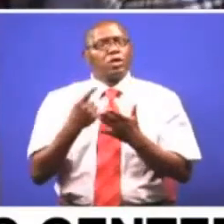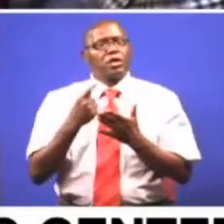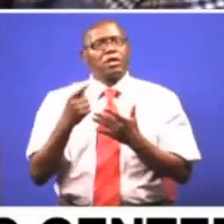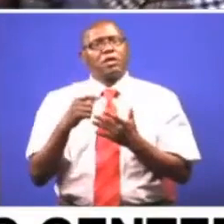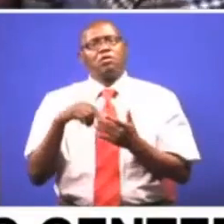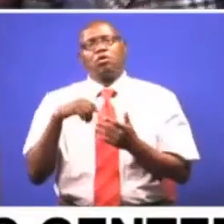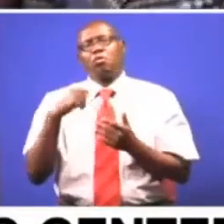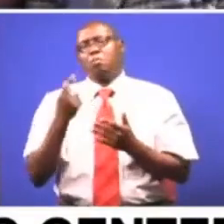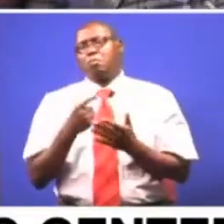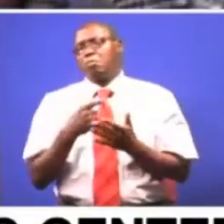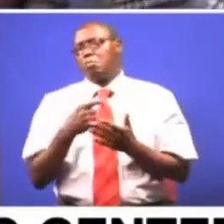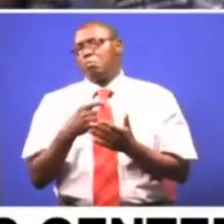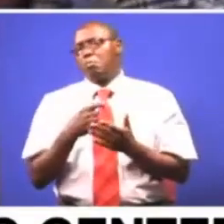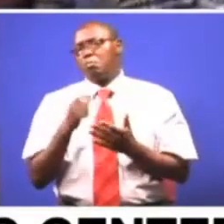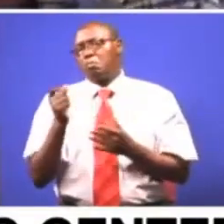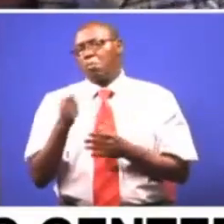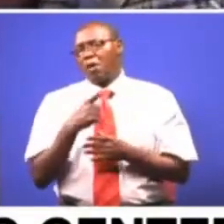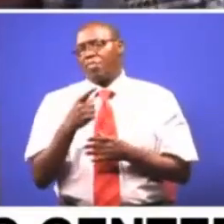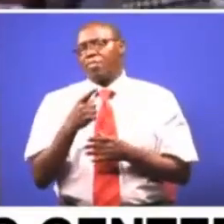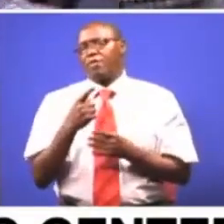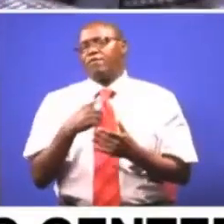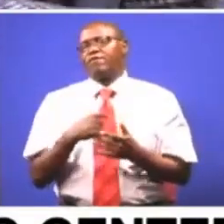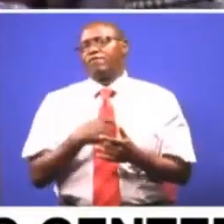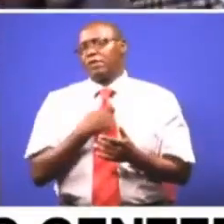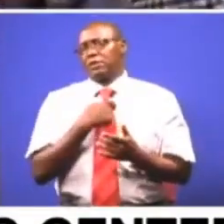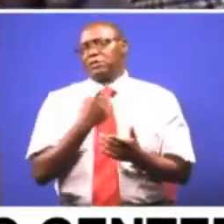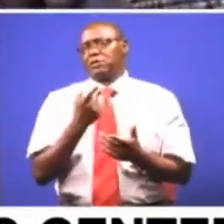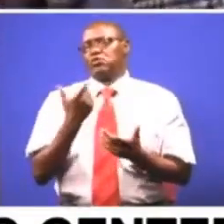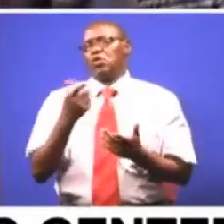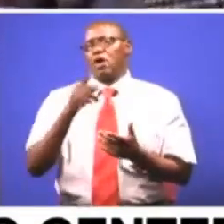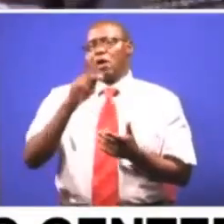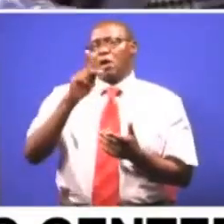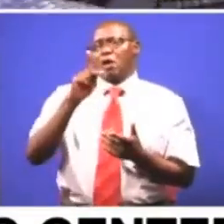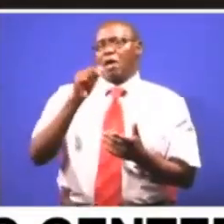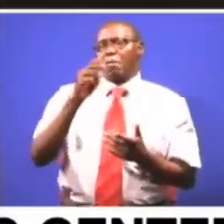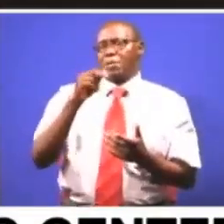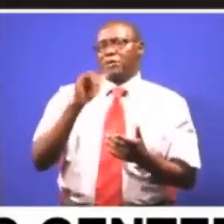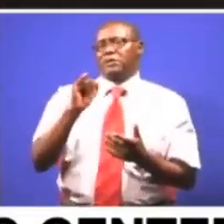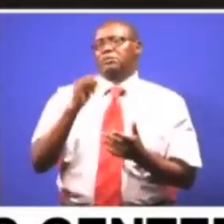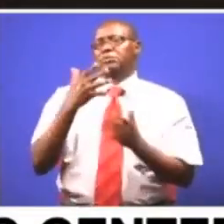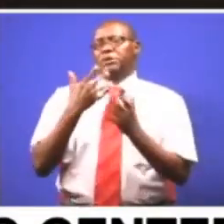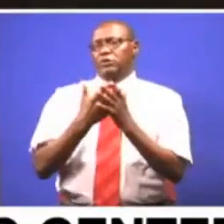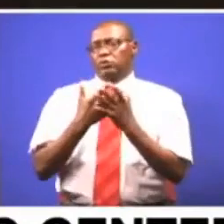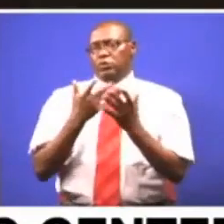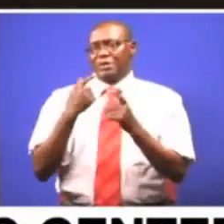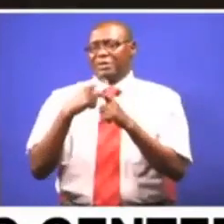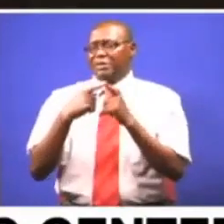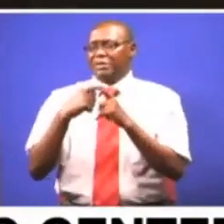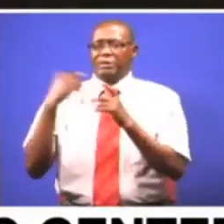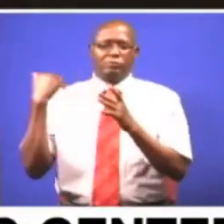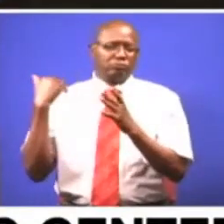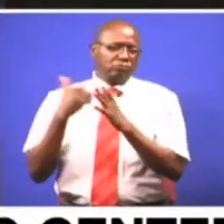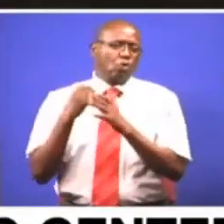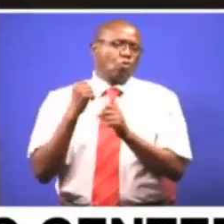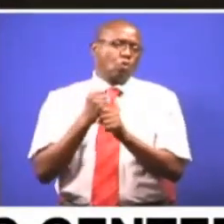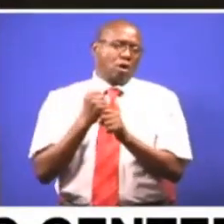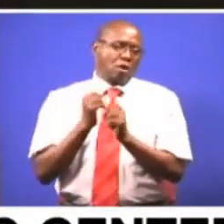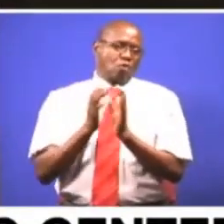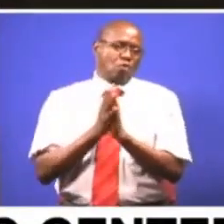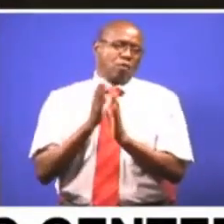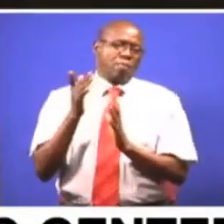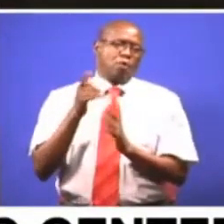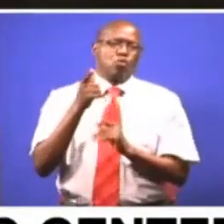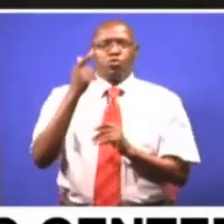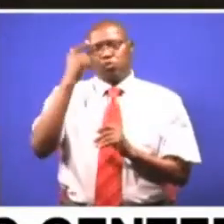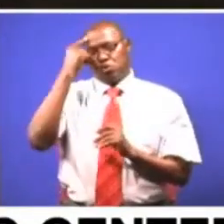monthly visits to committee prison? That's one area we've worked with for years and years. And you know, in counseling, you don't touch and